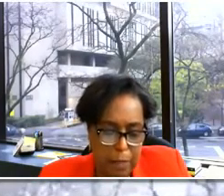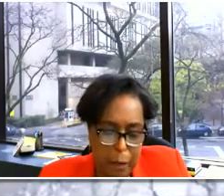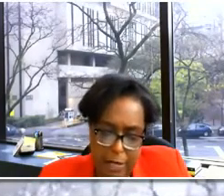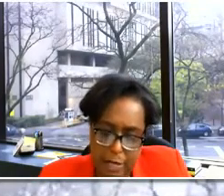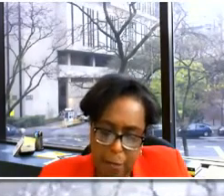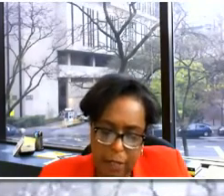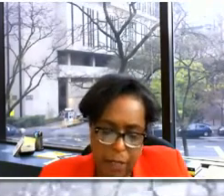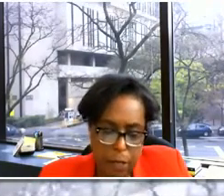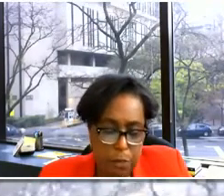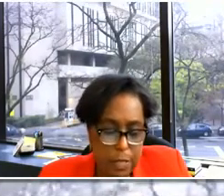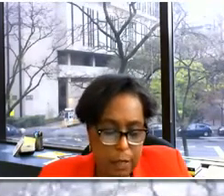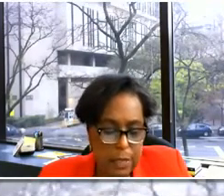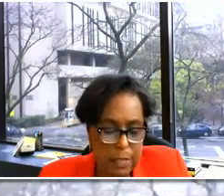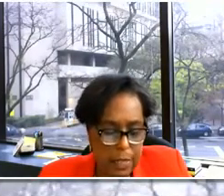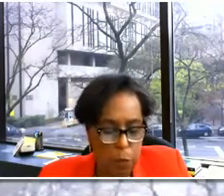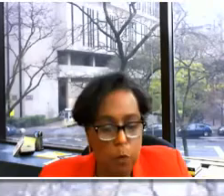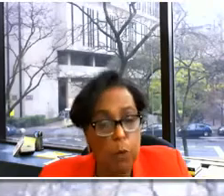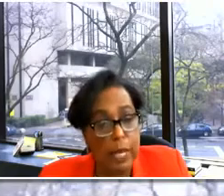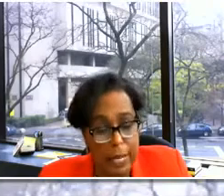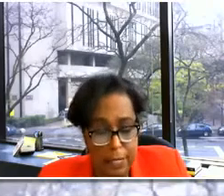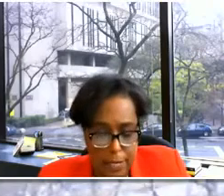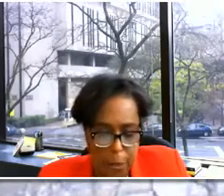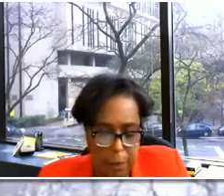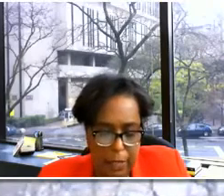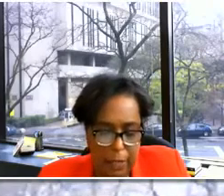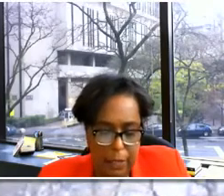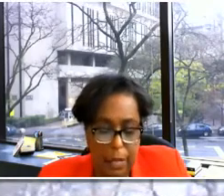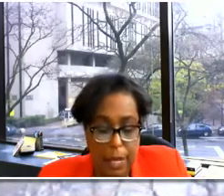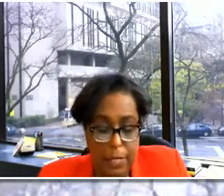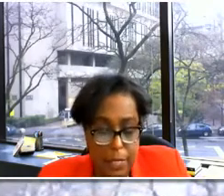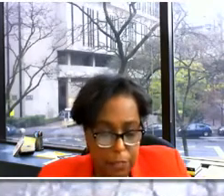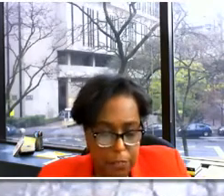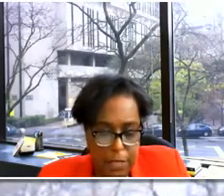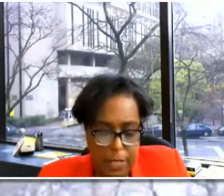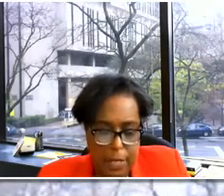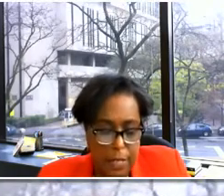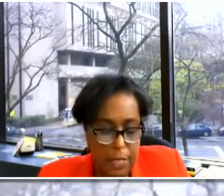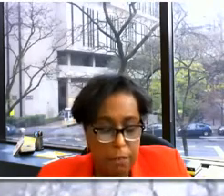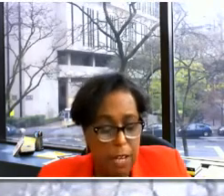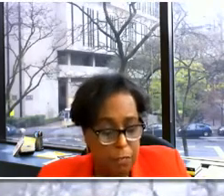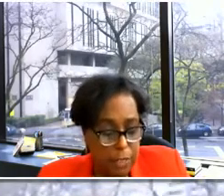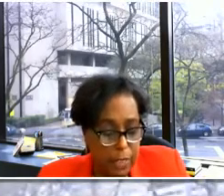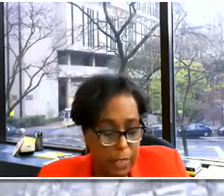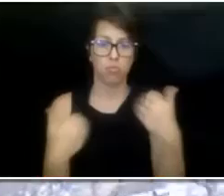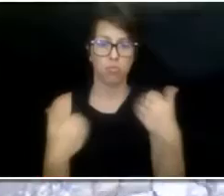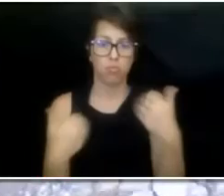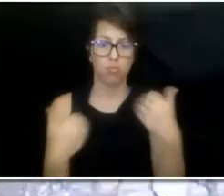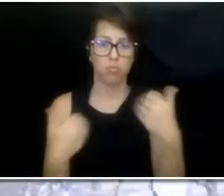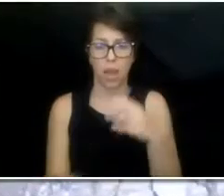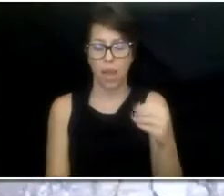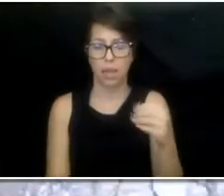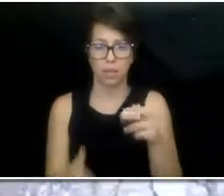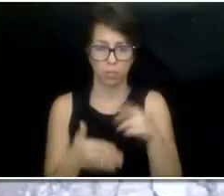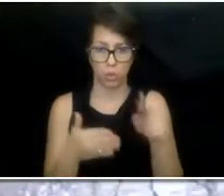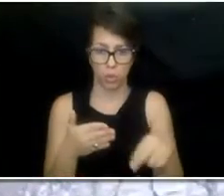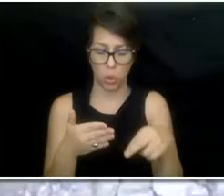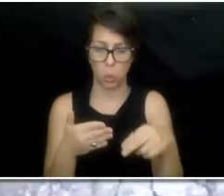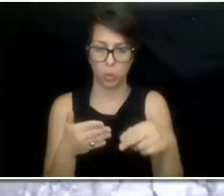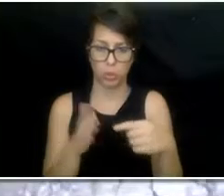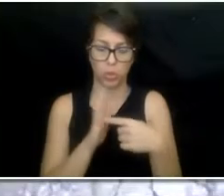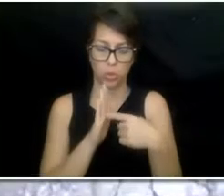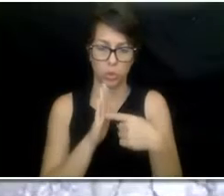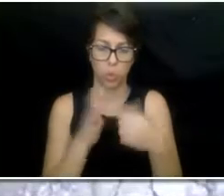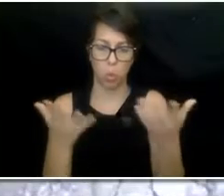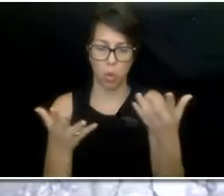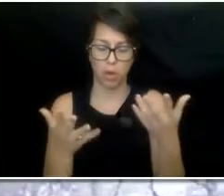the stay-at-home order our city is under is critical to respond to covid-19 we understand that home